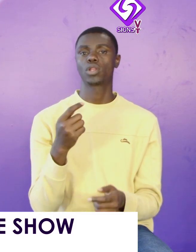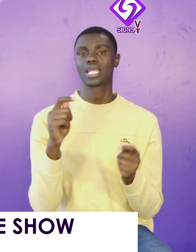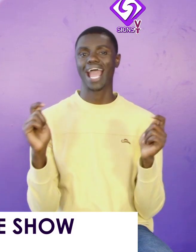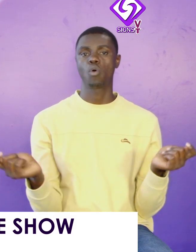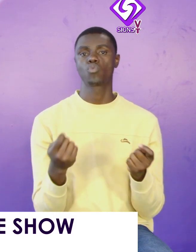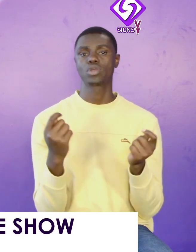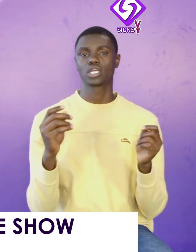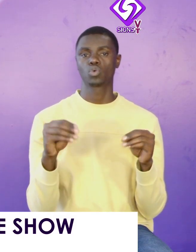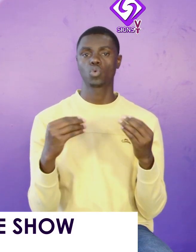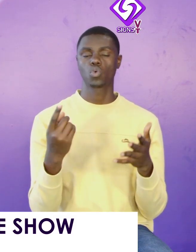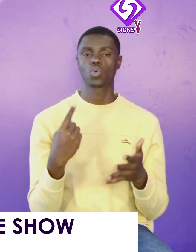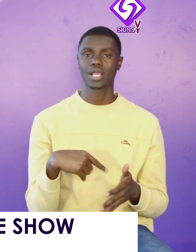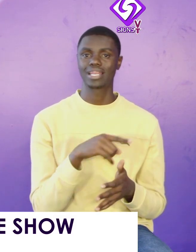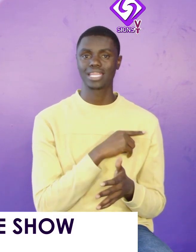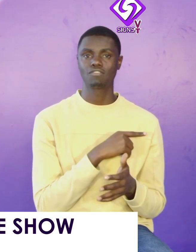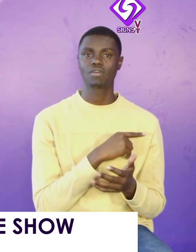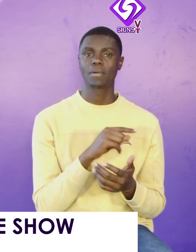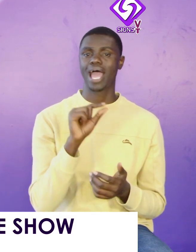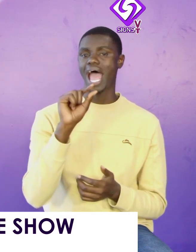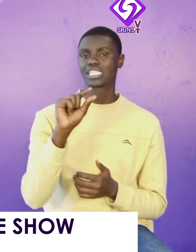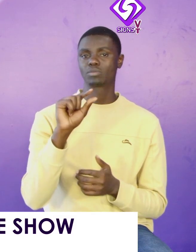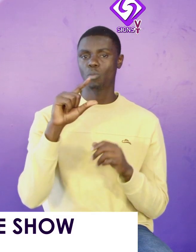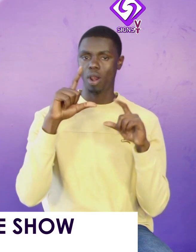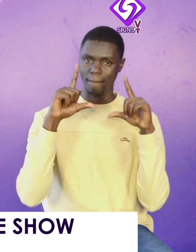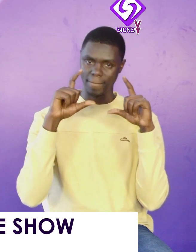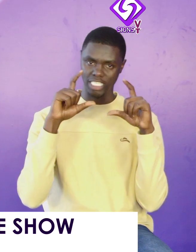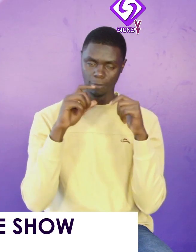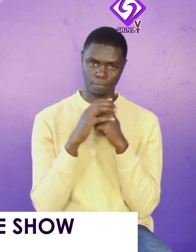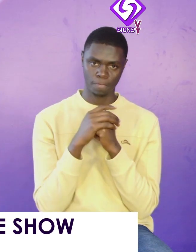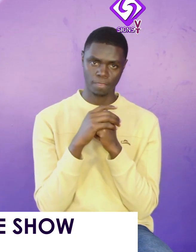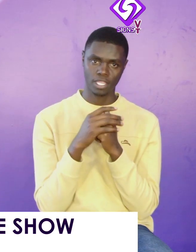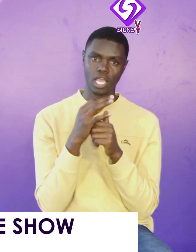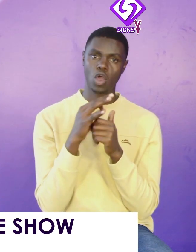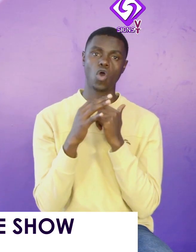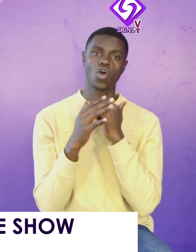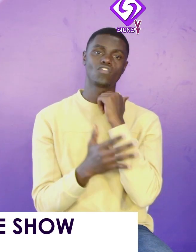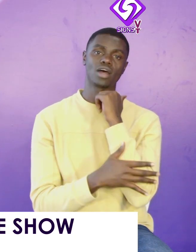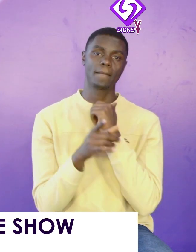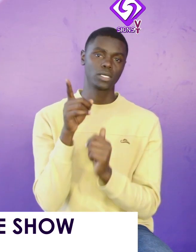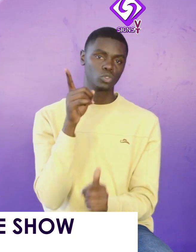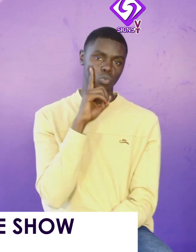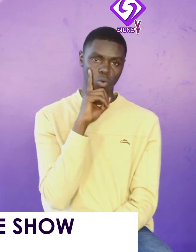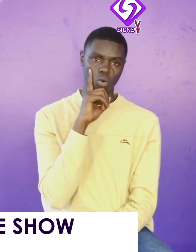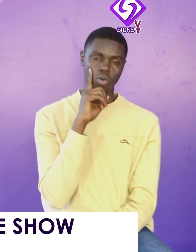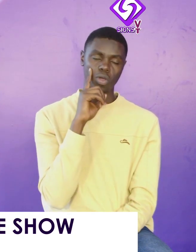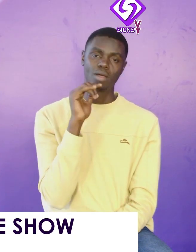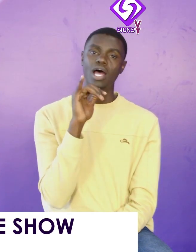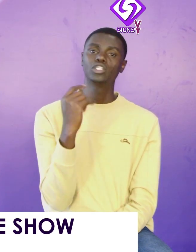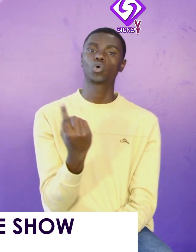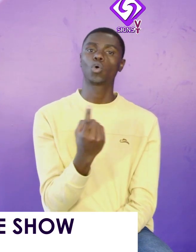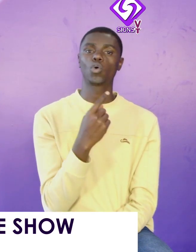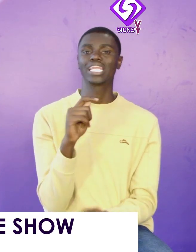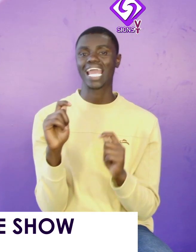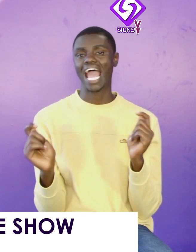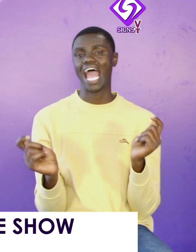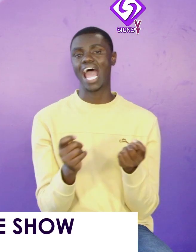give us a small picture of a bad tomorrow. That is only a wizard.